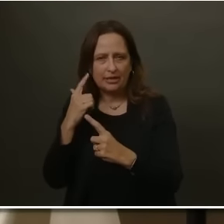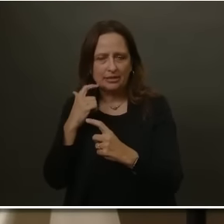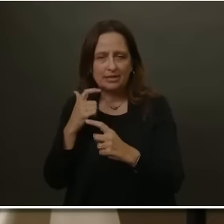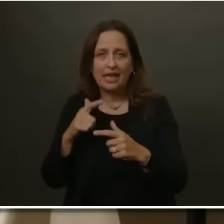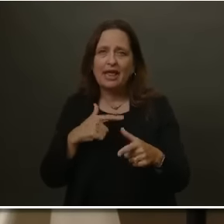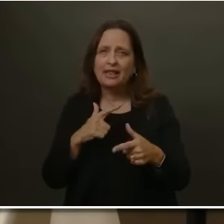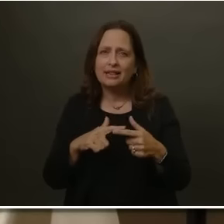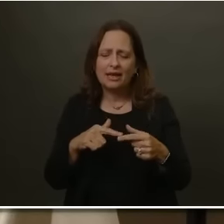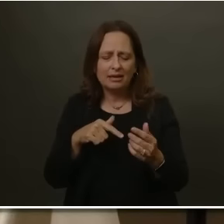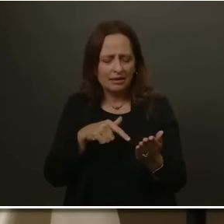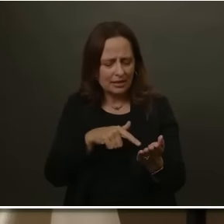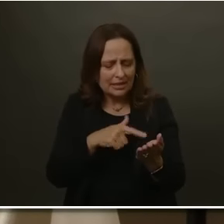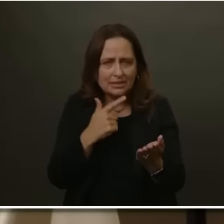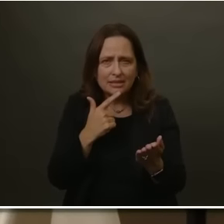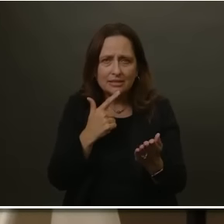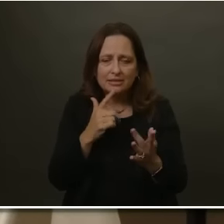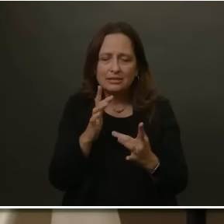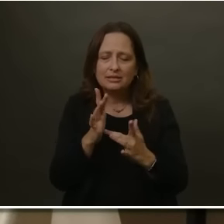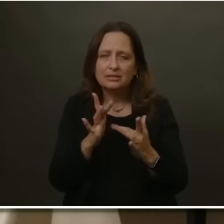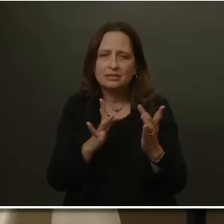wept.